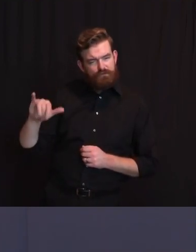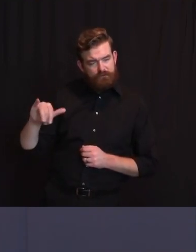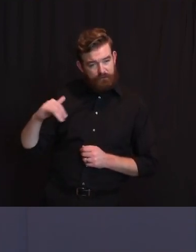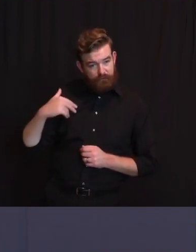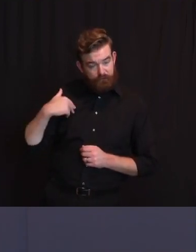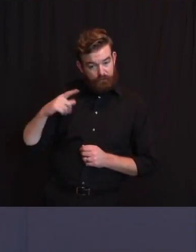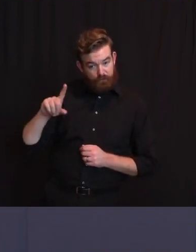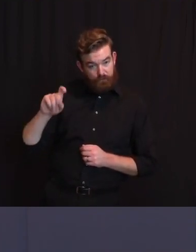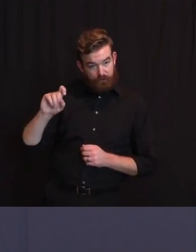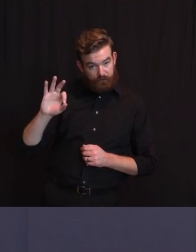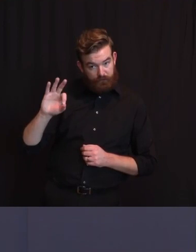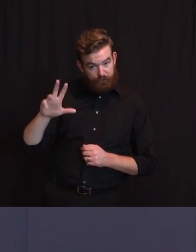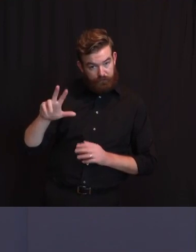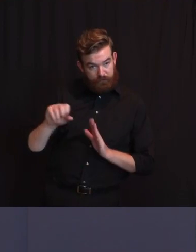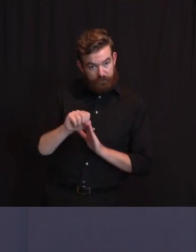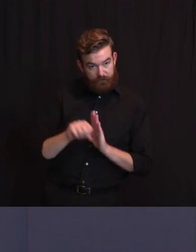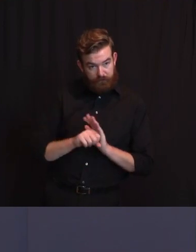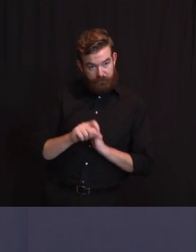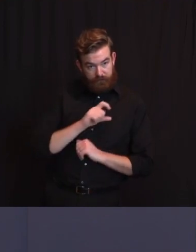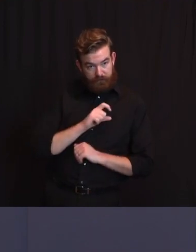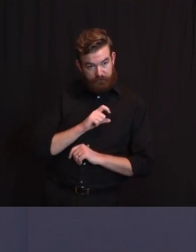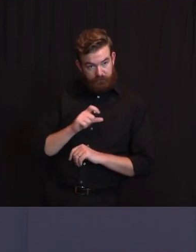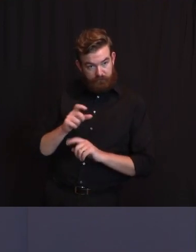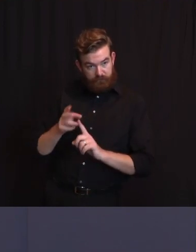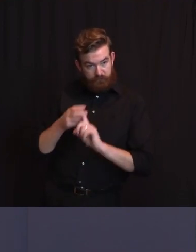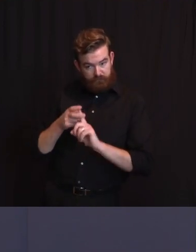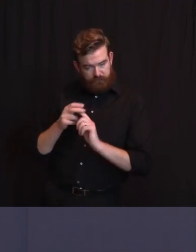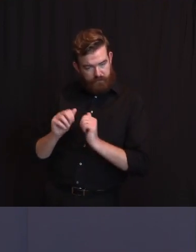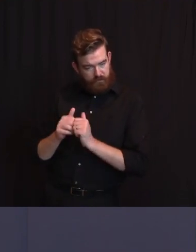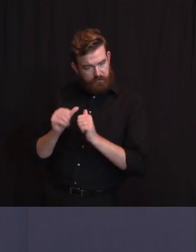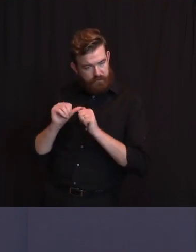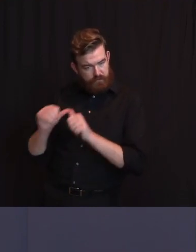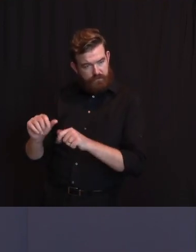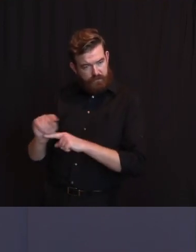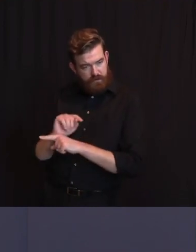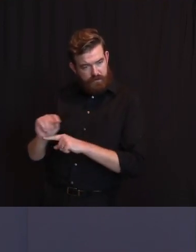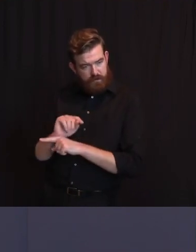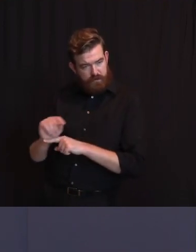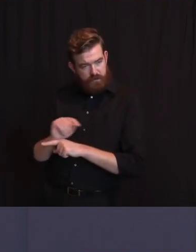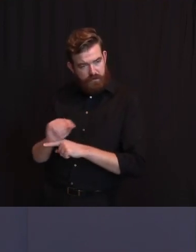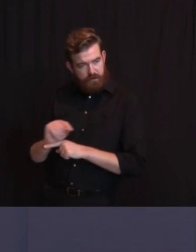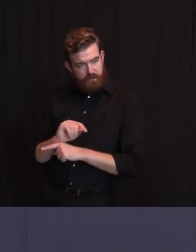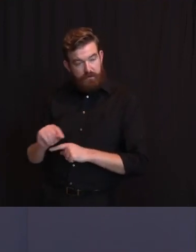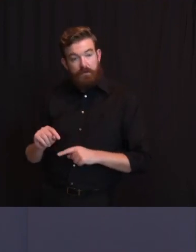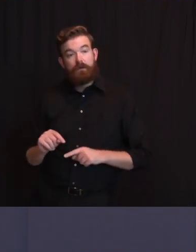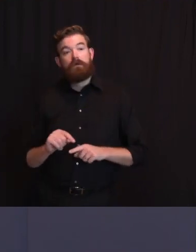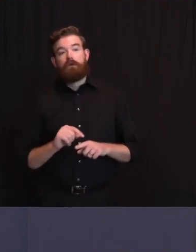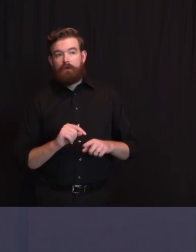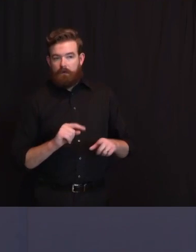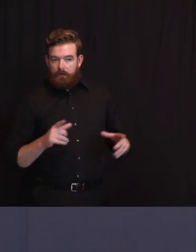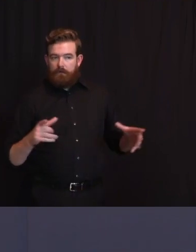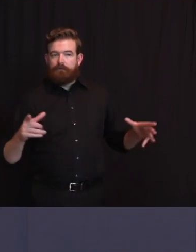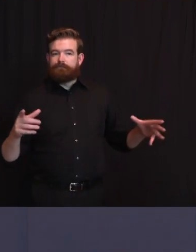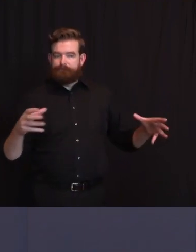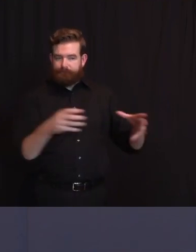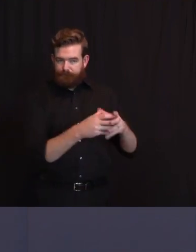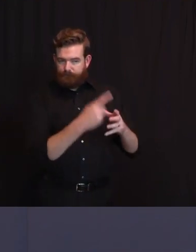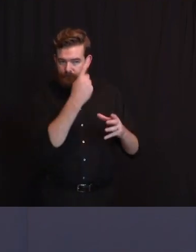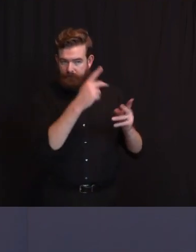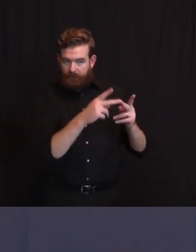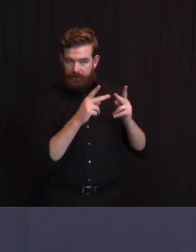going forward? And the commissioner said, you have to bring them into one spot, you have to test them all, and you have to never let them go home. And